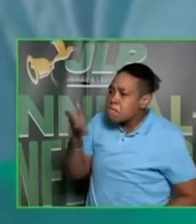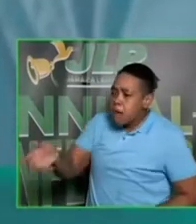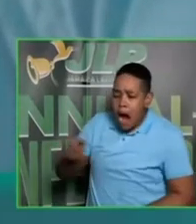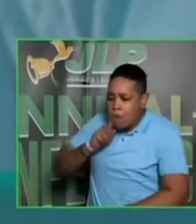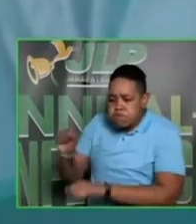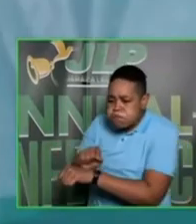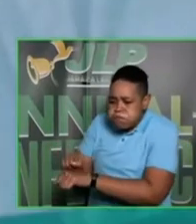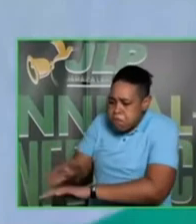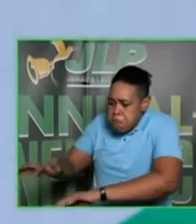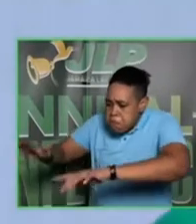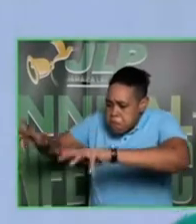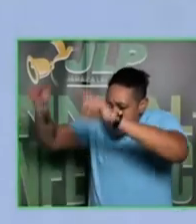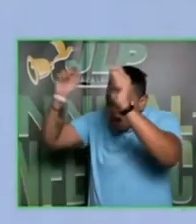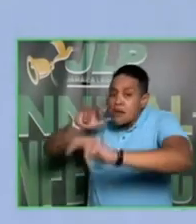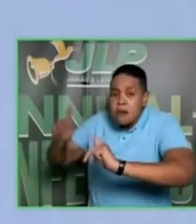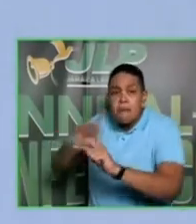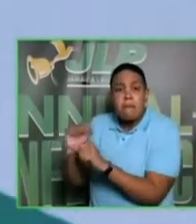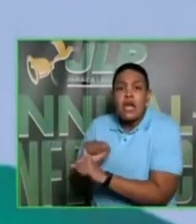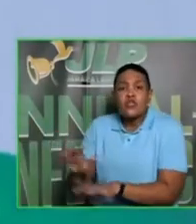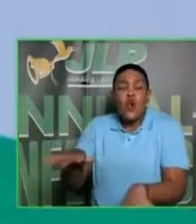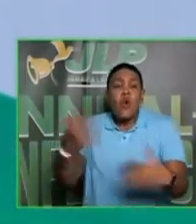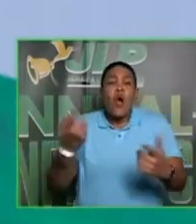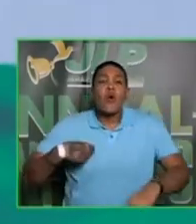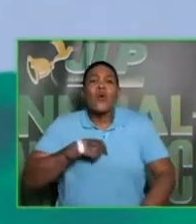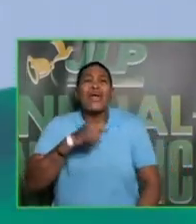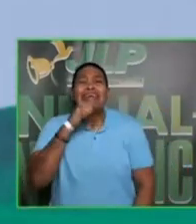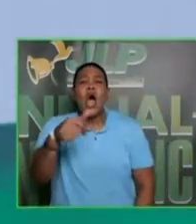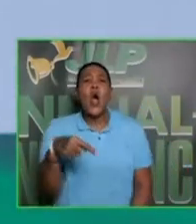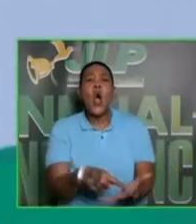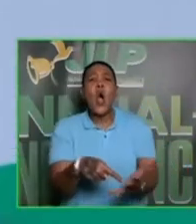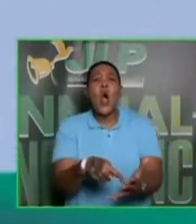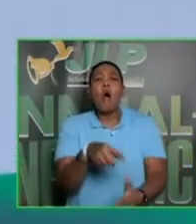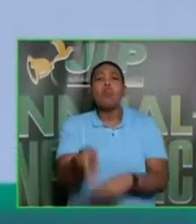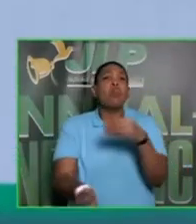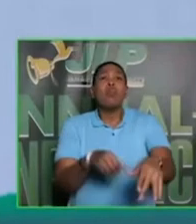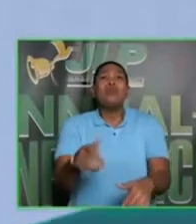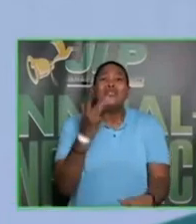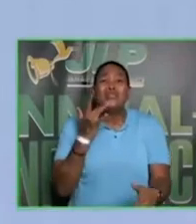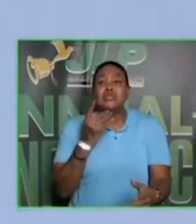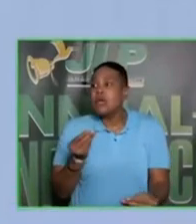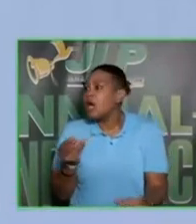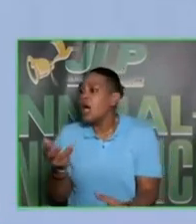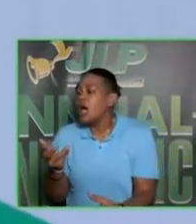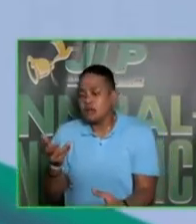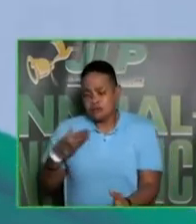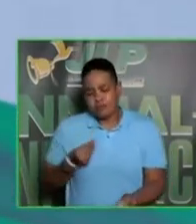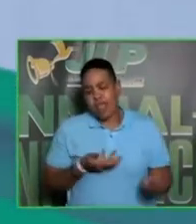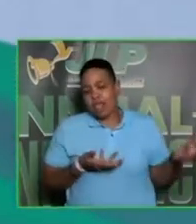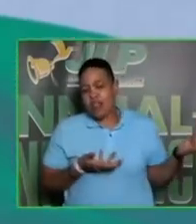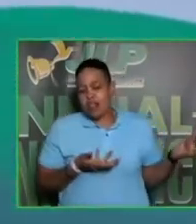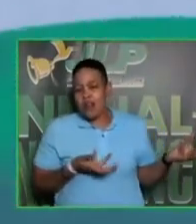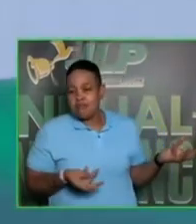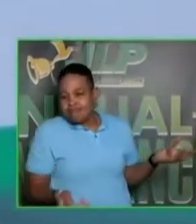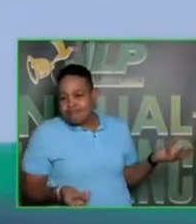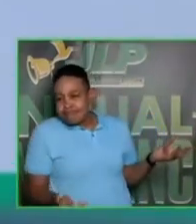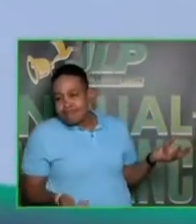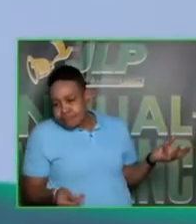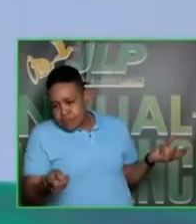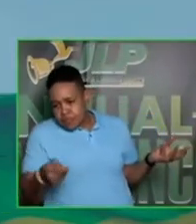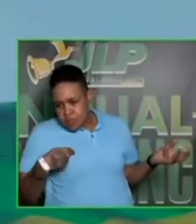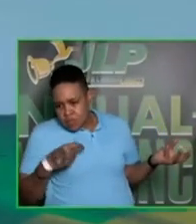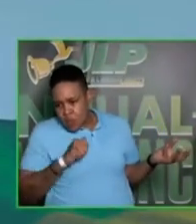by its people, ensuring that we are not in debt, ensuring that we have our own resources to stand on our own